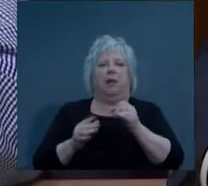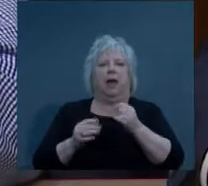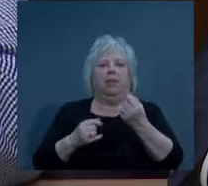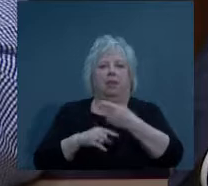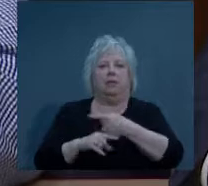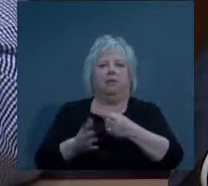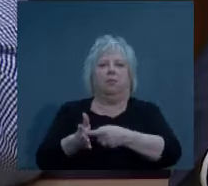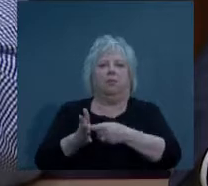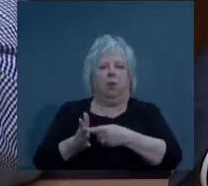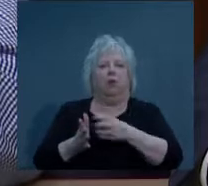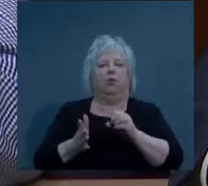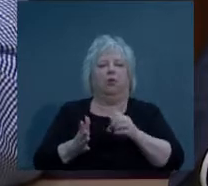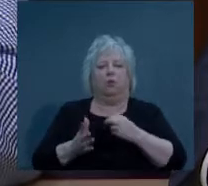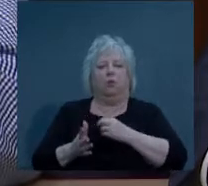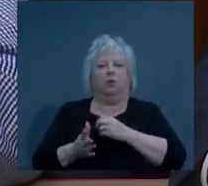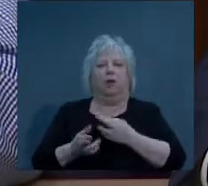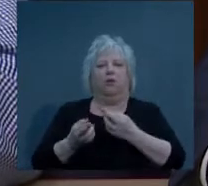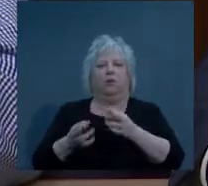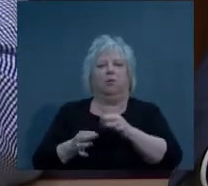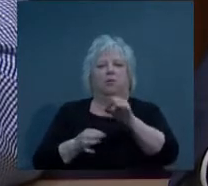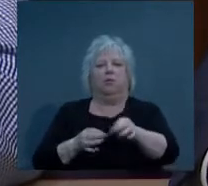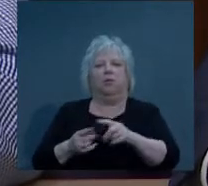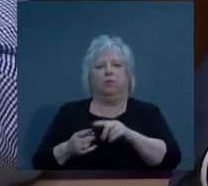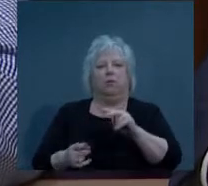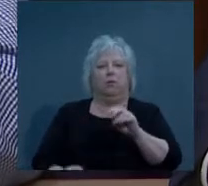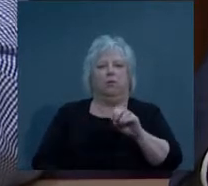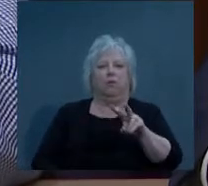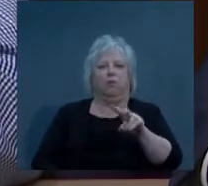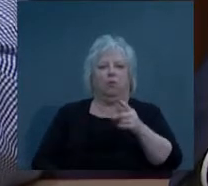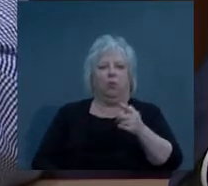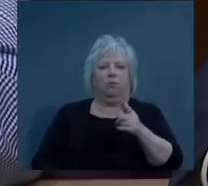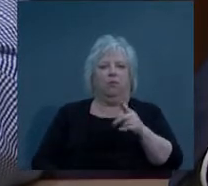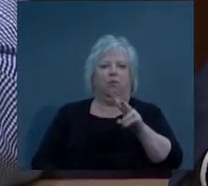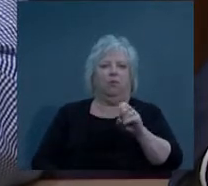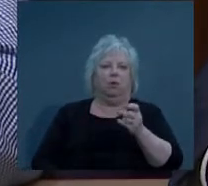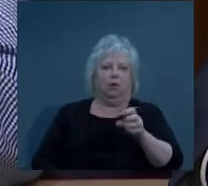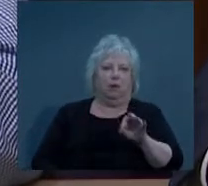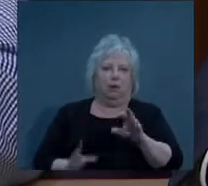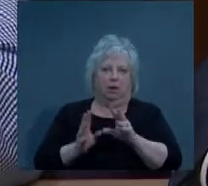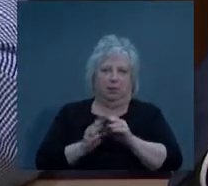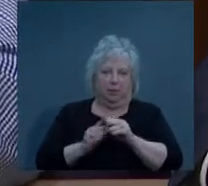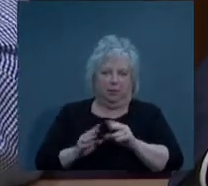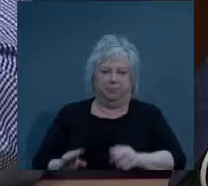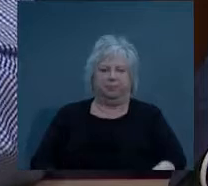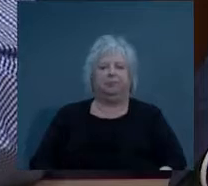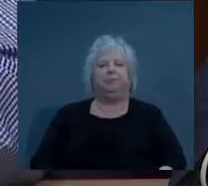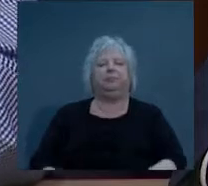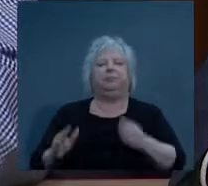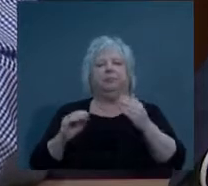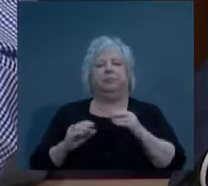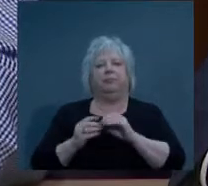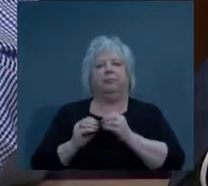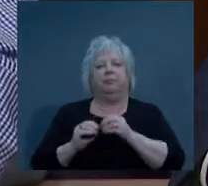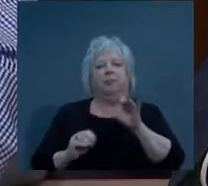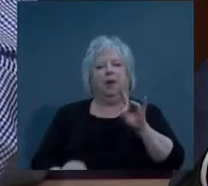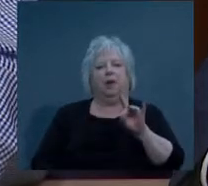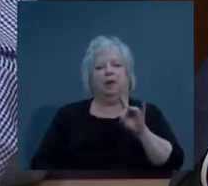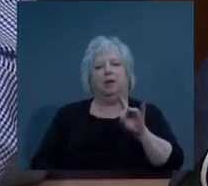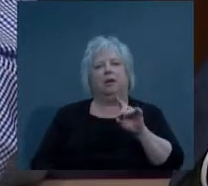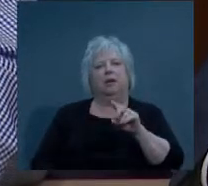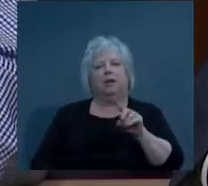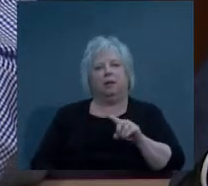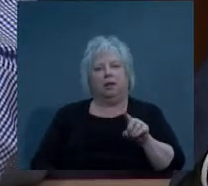deferral of this item to the November 21st, 2019 meeting. Item number 8,